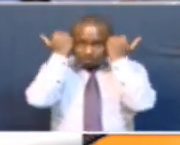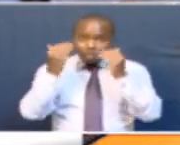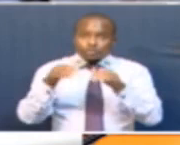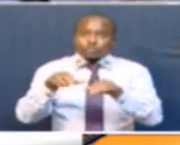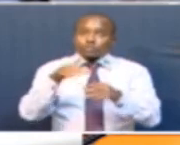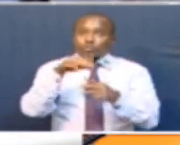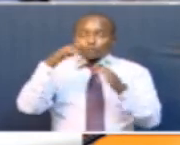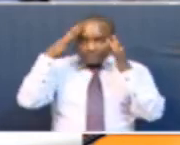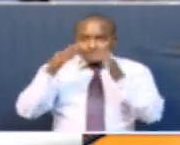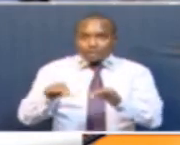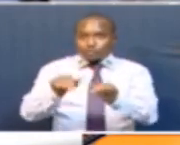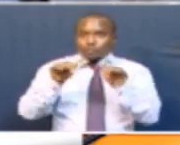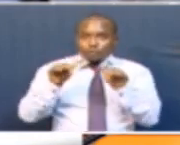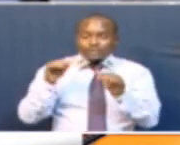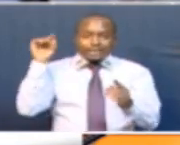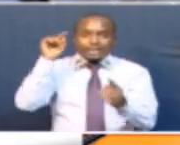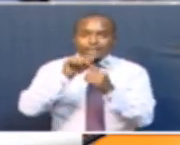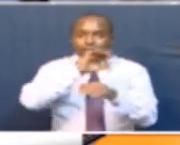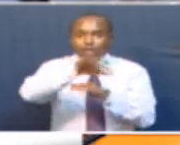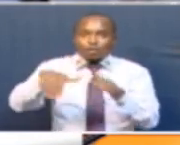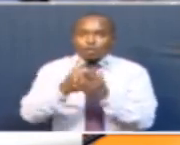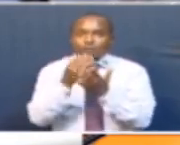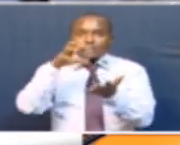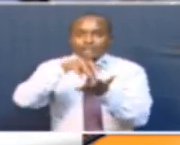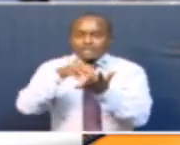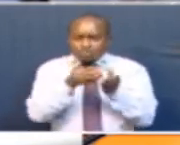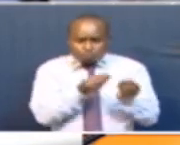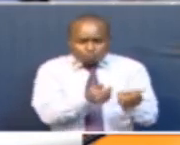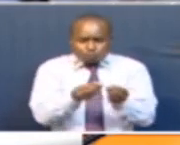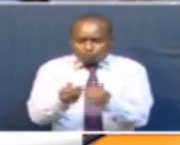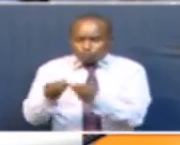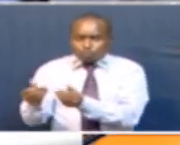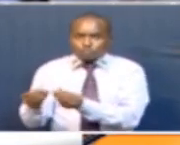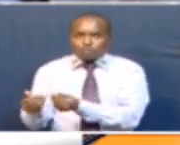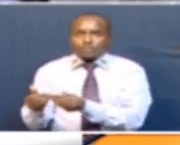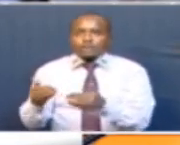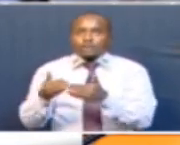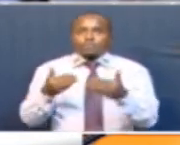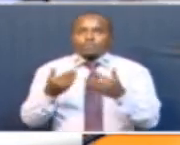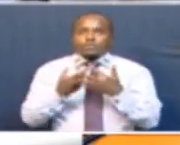until all these cases had been positively resolved before now embarking on the contract.